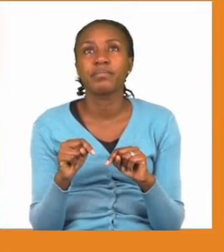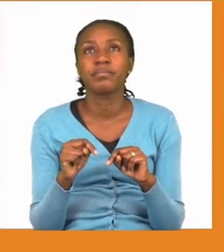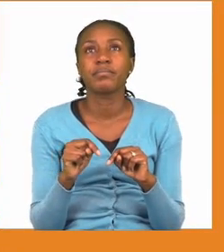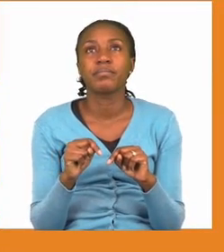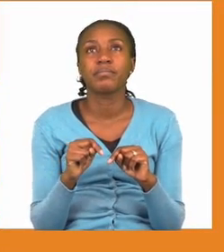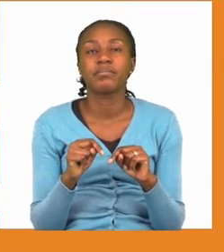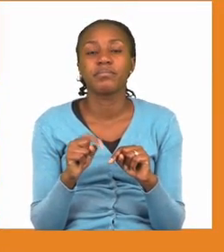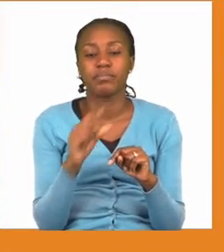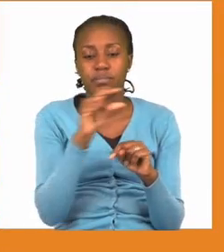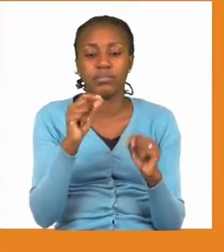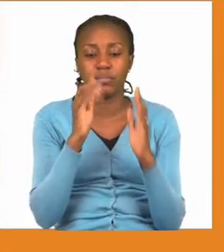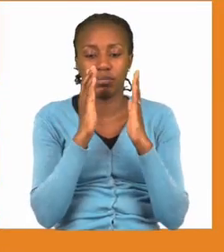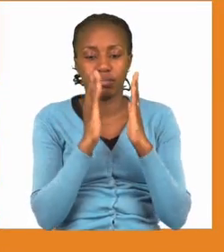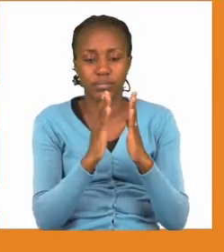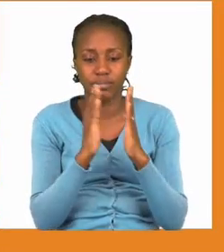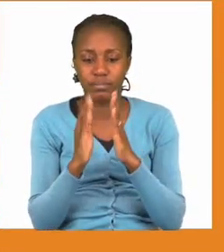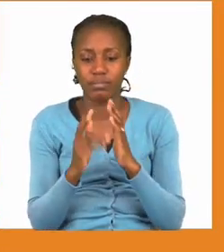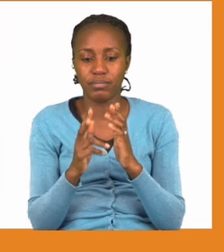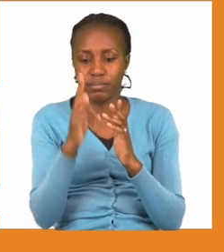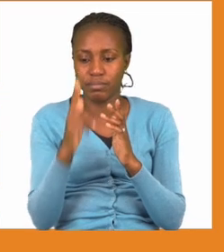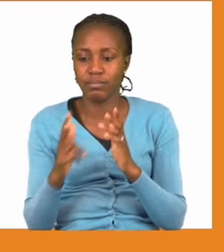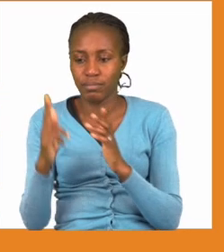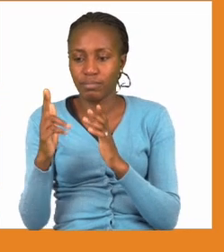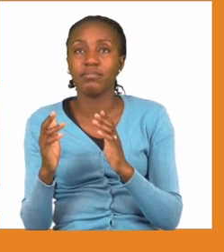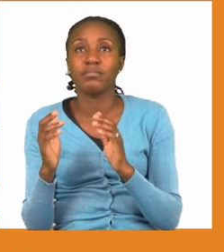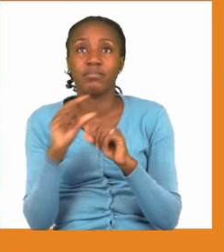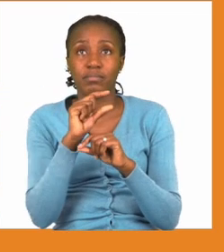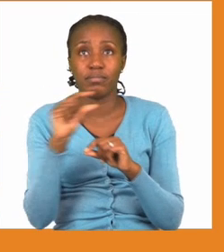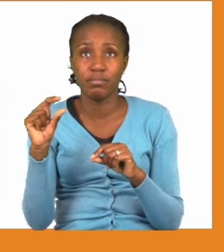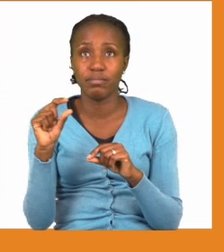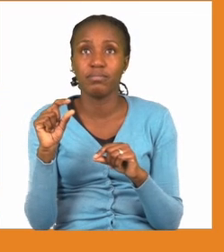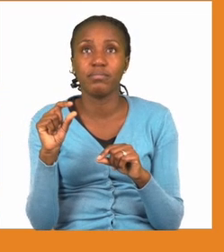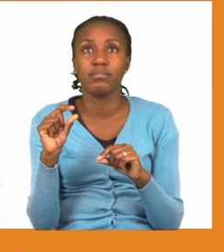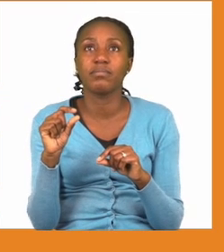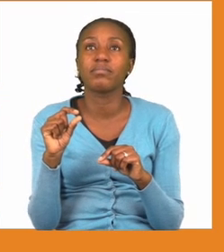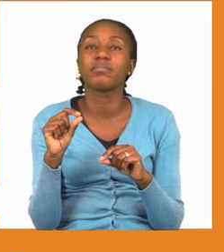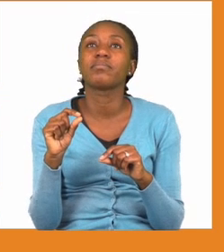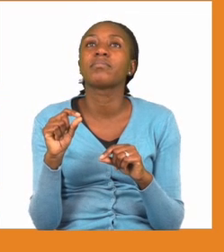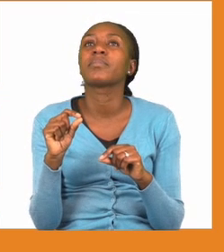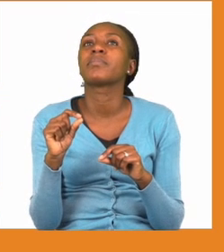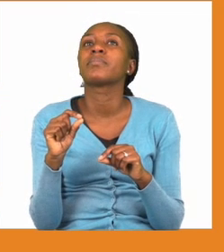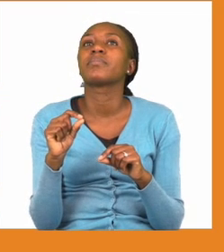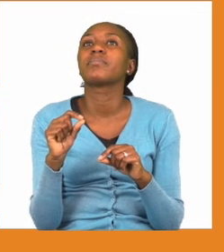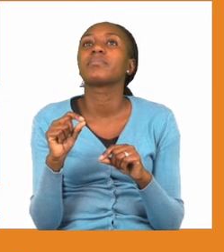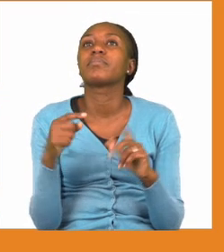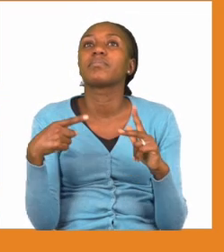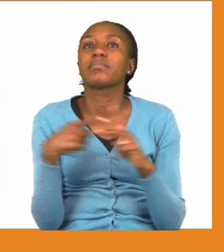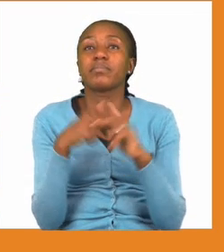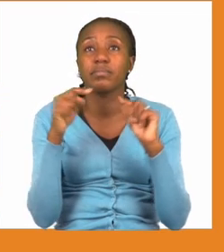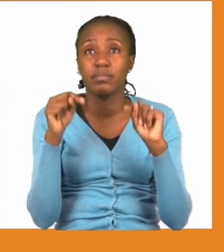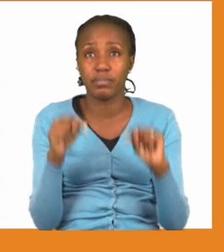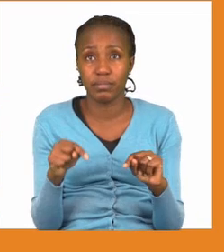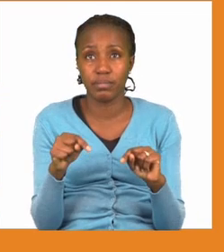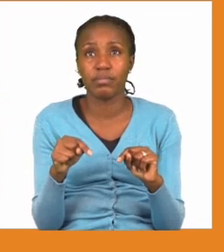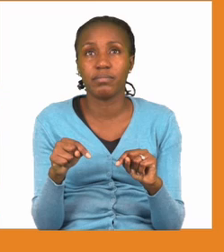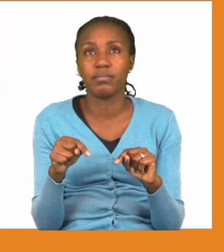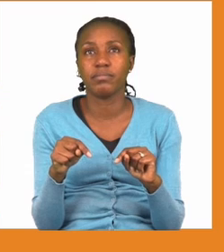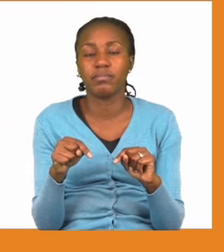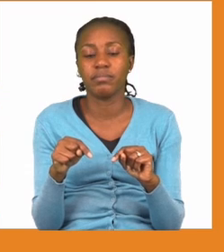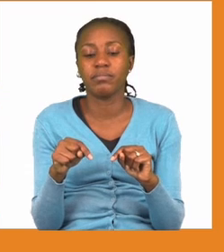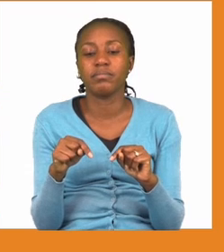Today's lesson will be about syllables, and also we'll do the simple